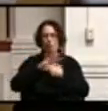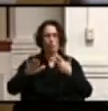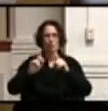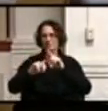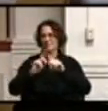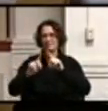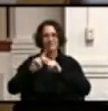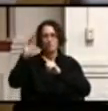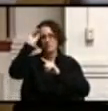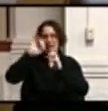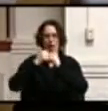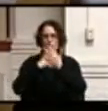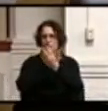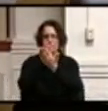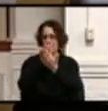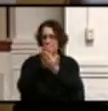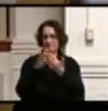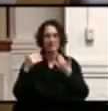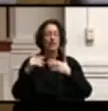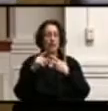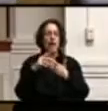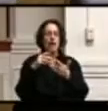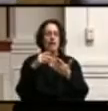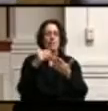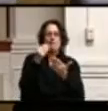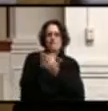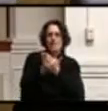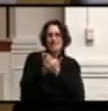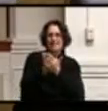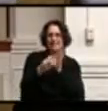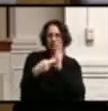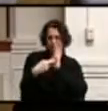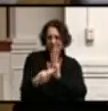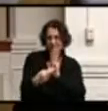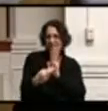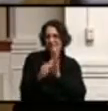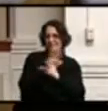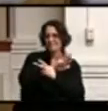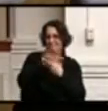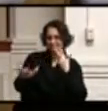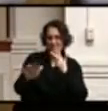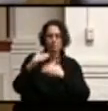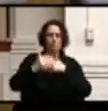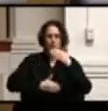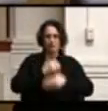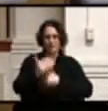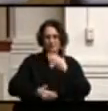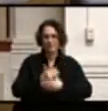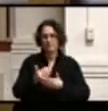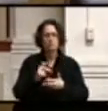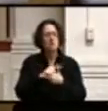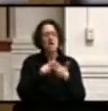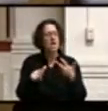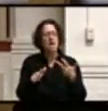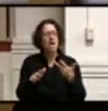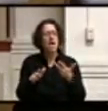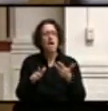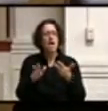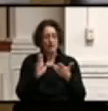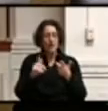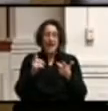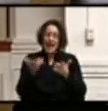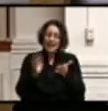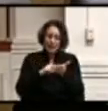these numbers. But I don't think they're that really far apart when you look at this type of project, because it is a design